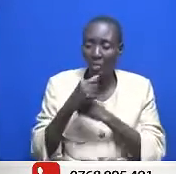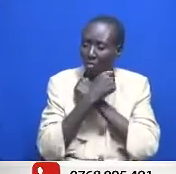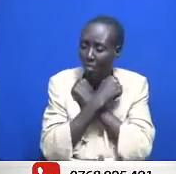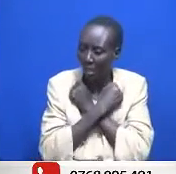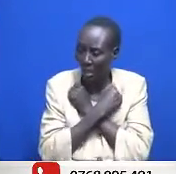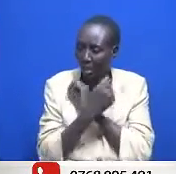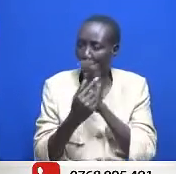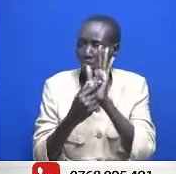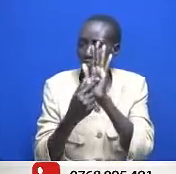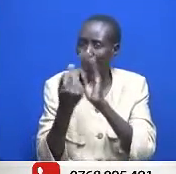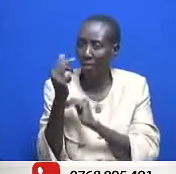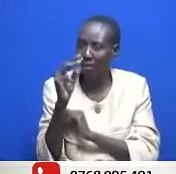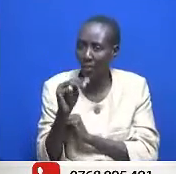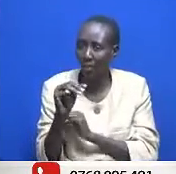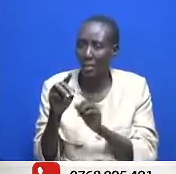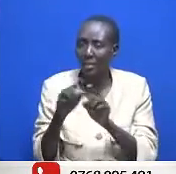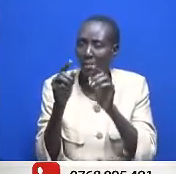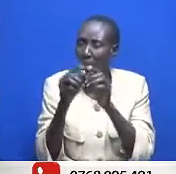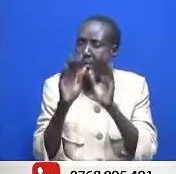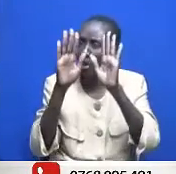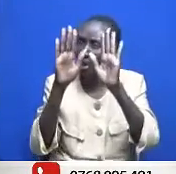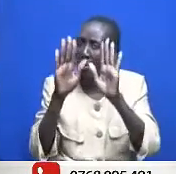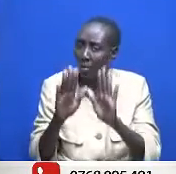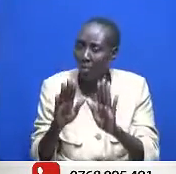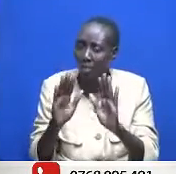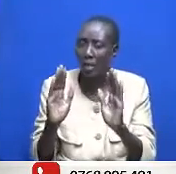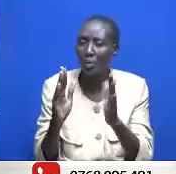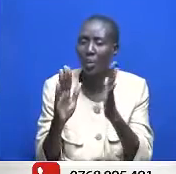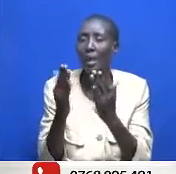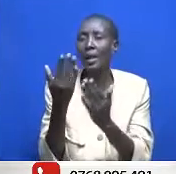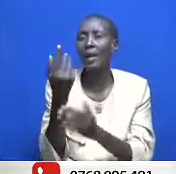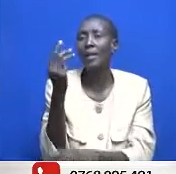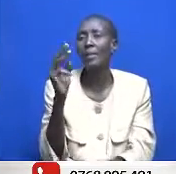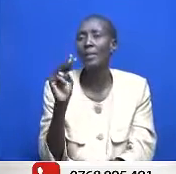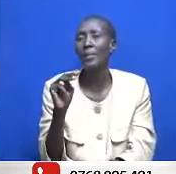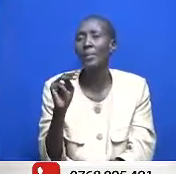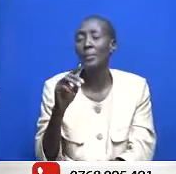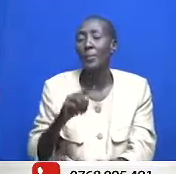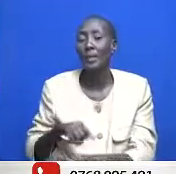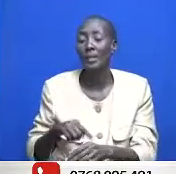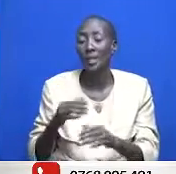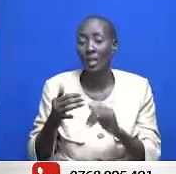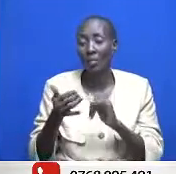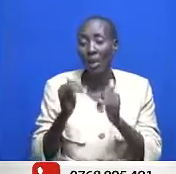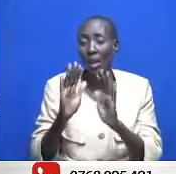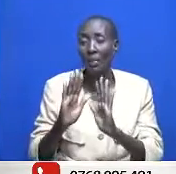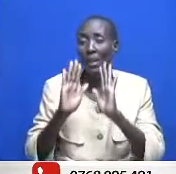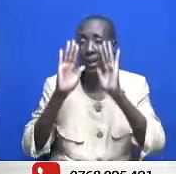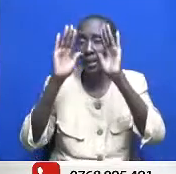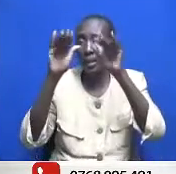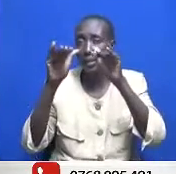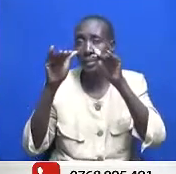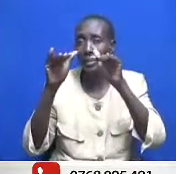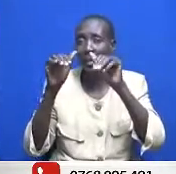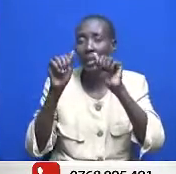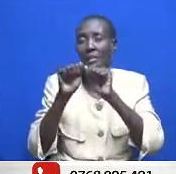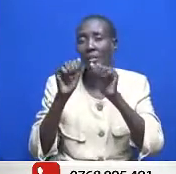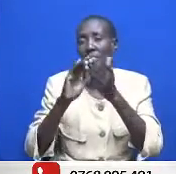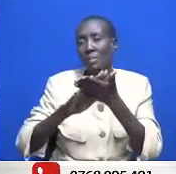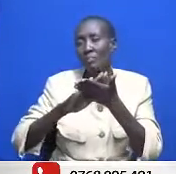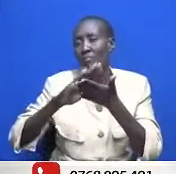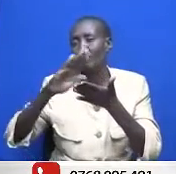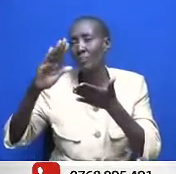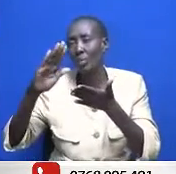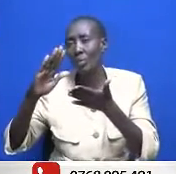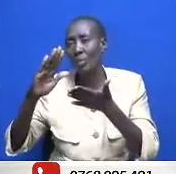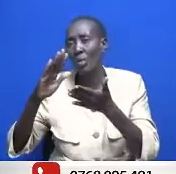show them that you know, they are worthy. We want to encourage them, you know, when we're playing basketball. And it's also beyond basketball because, you know, we